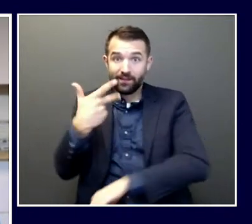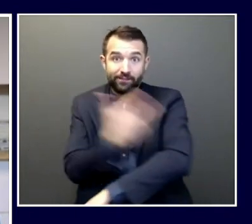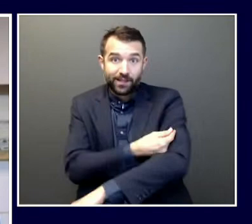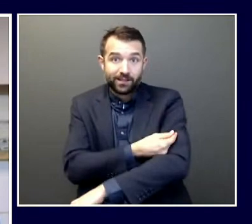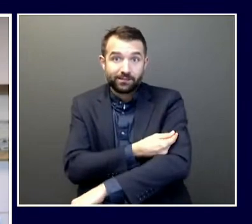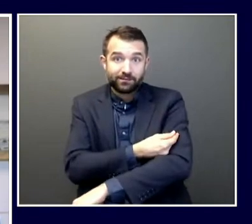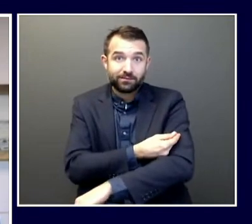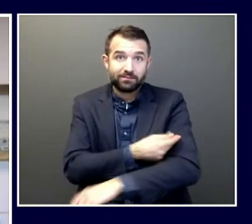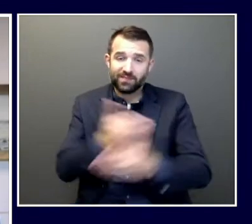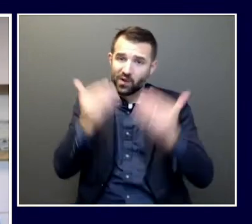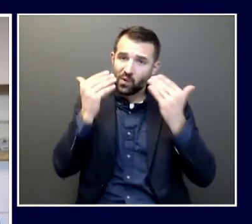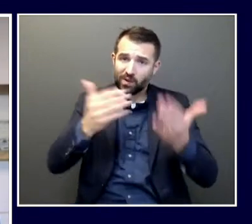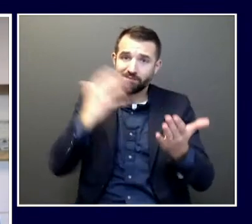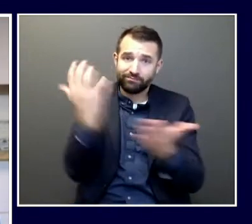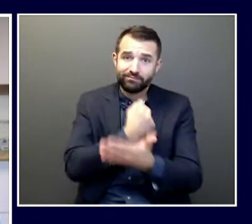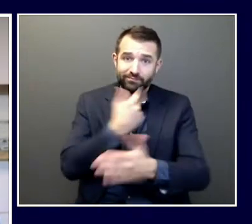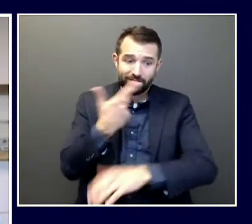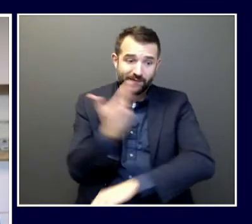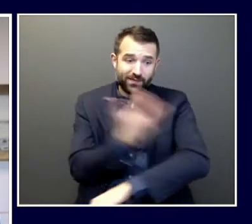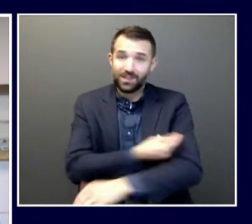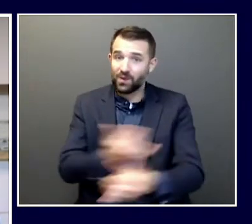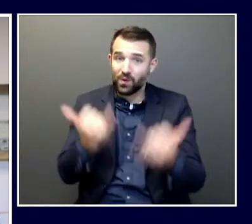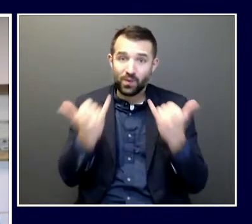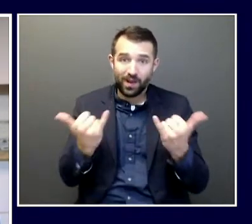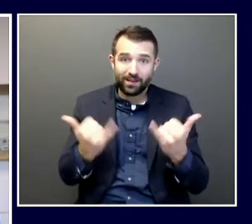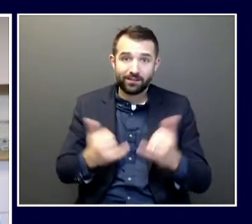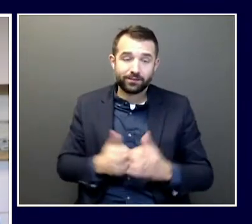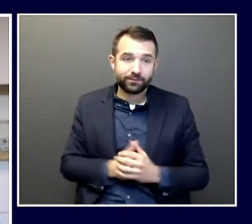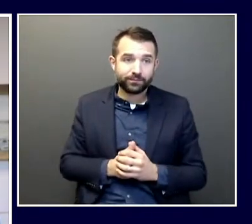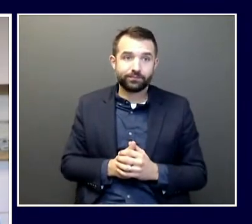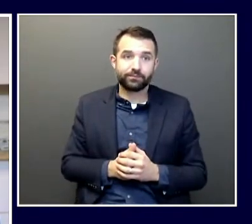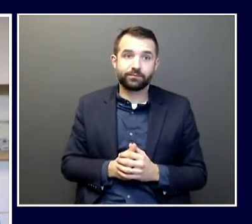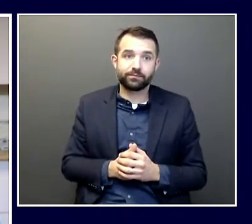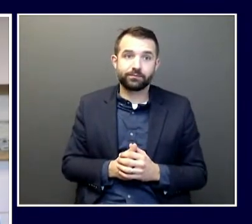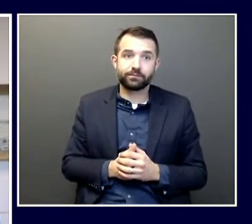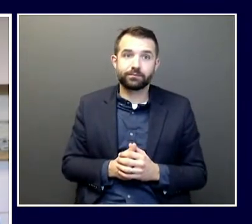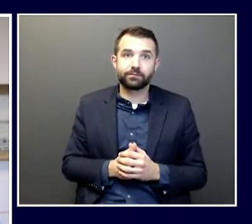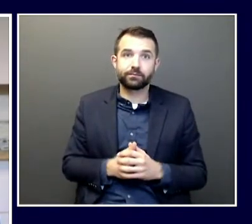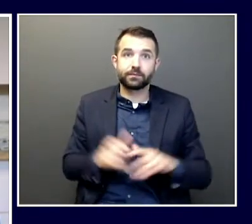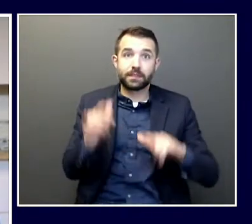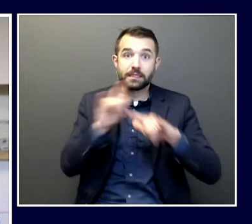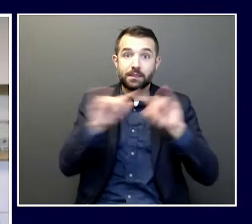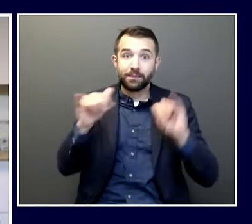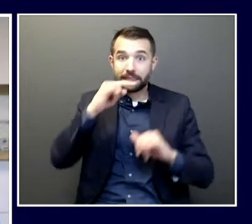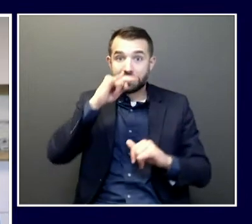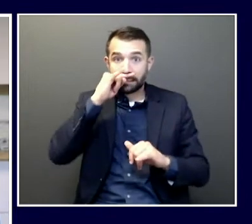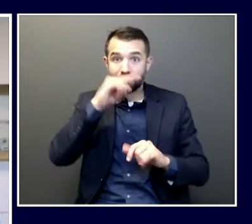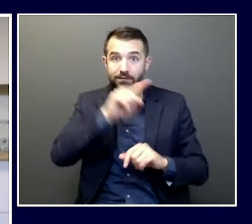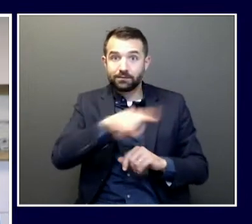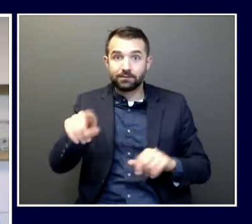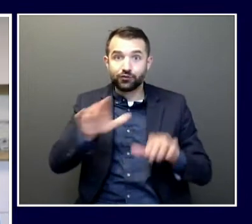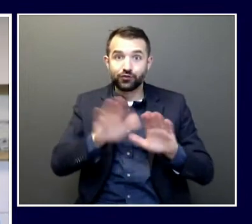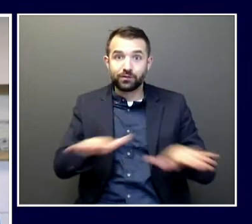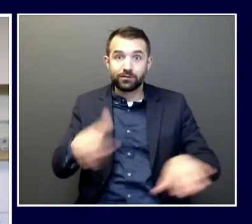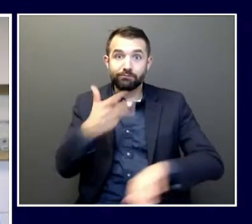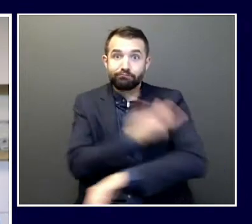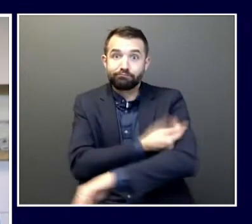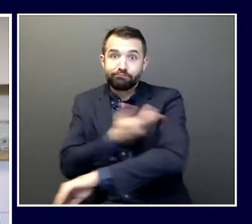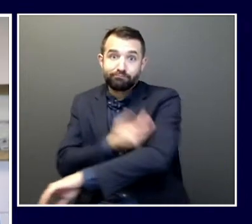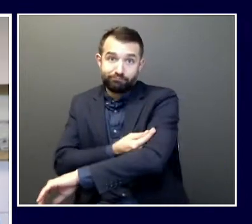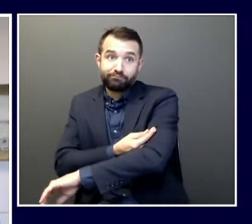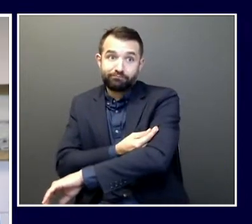a great time to get vaccinated, perhaps alongside your kids. The second thing this means for you is that